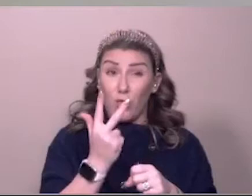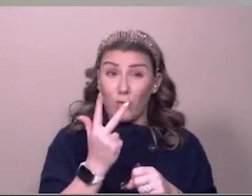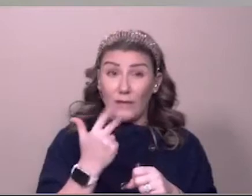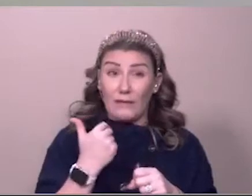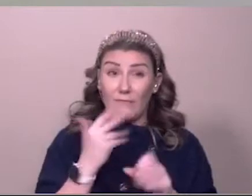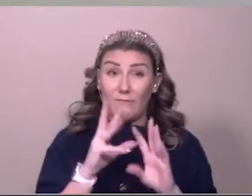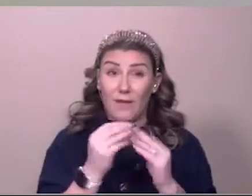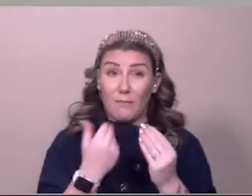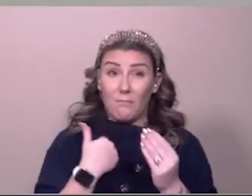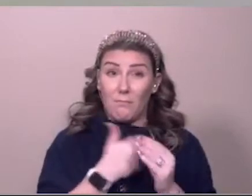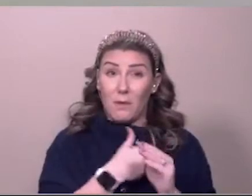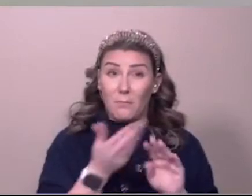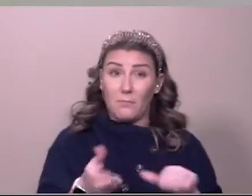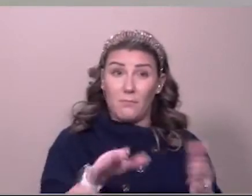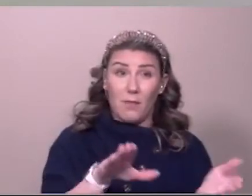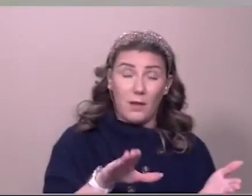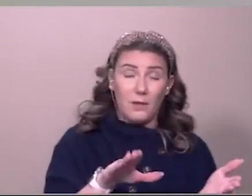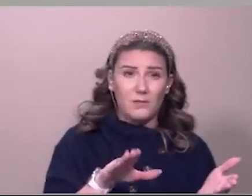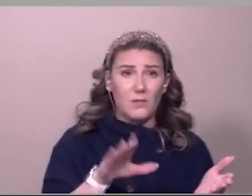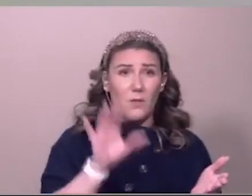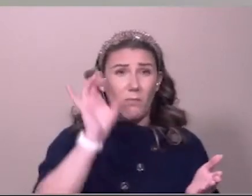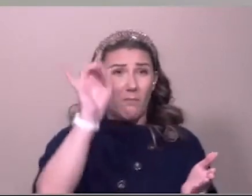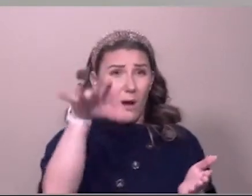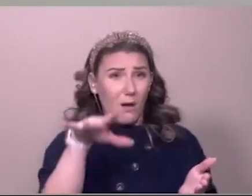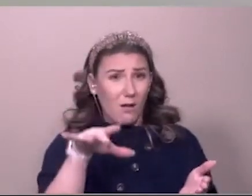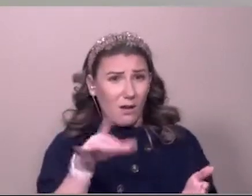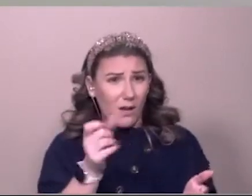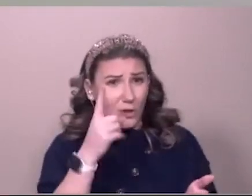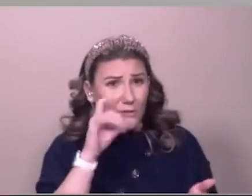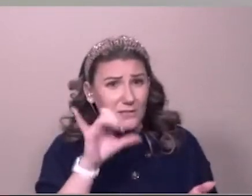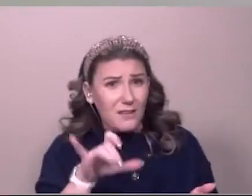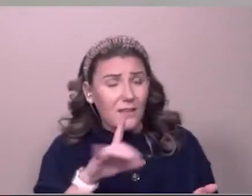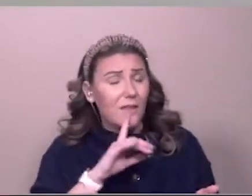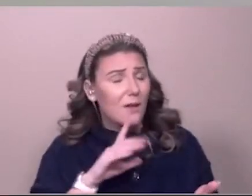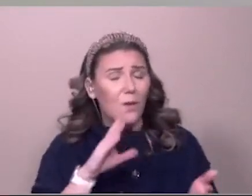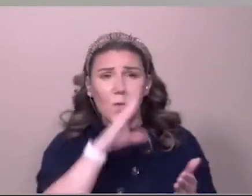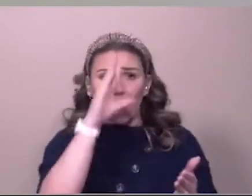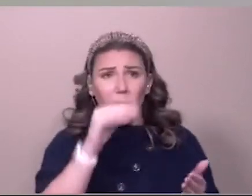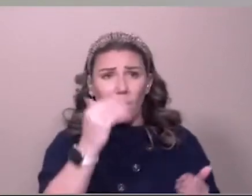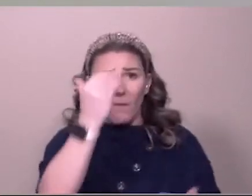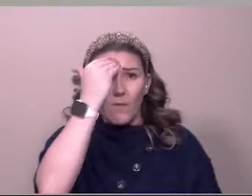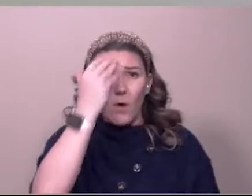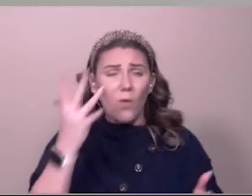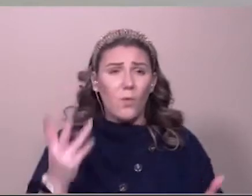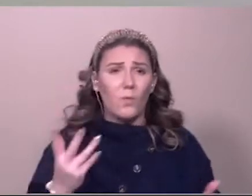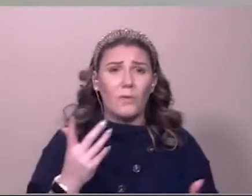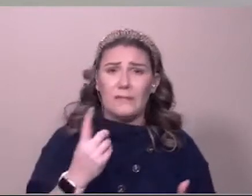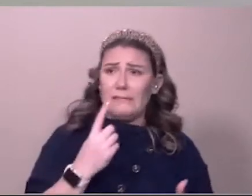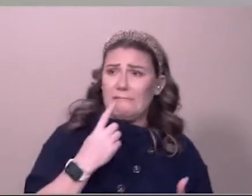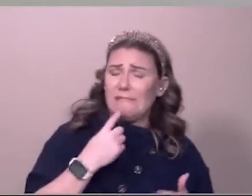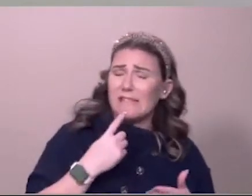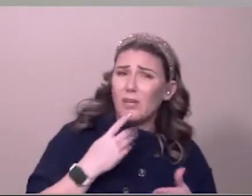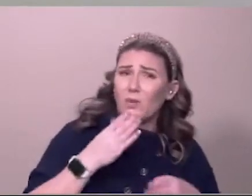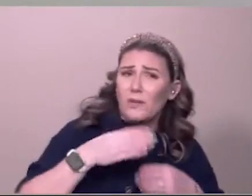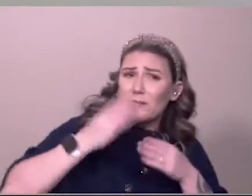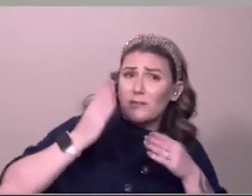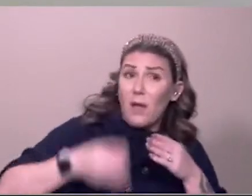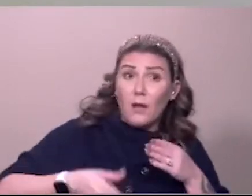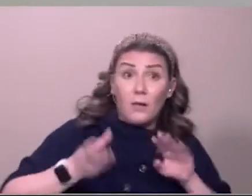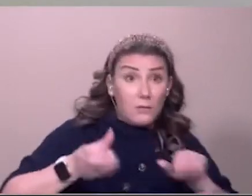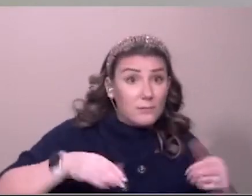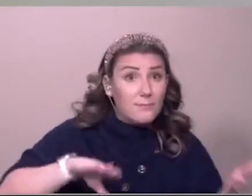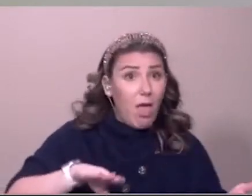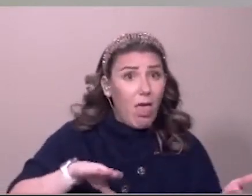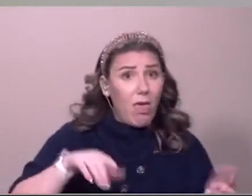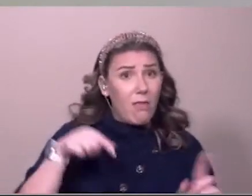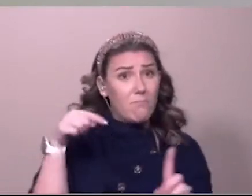so just kind of putting that out there that it's a gamble. There's some serious consequences. And I